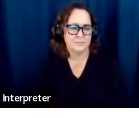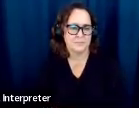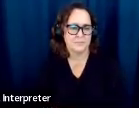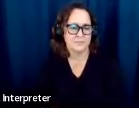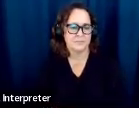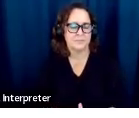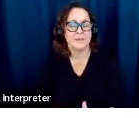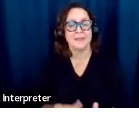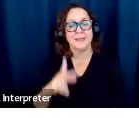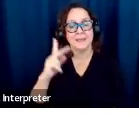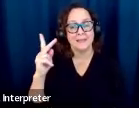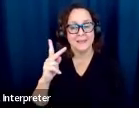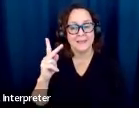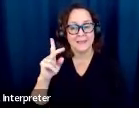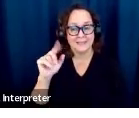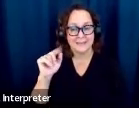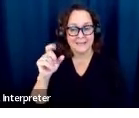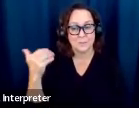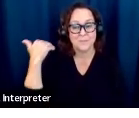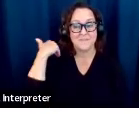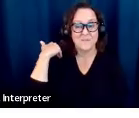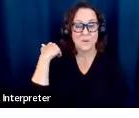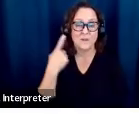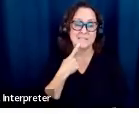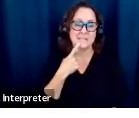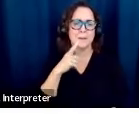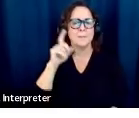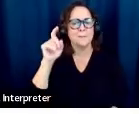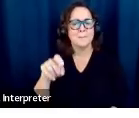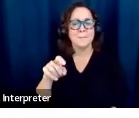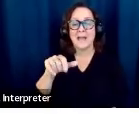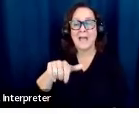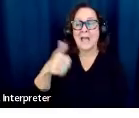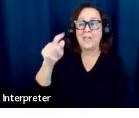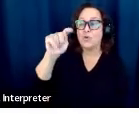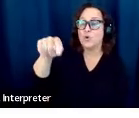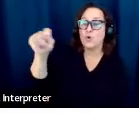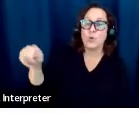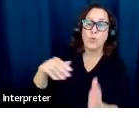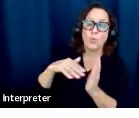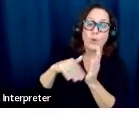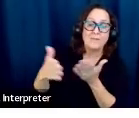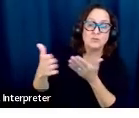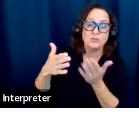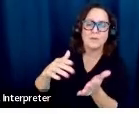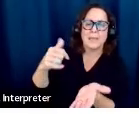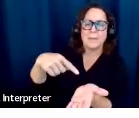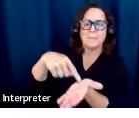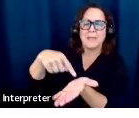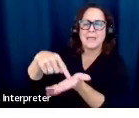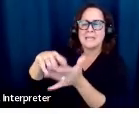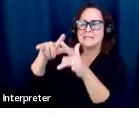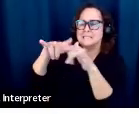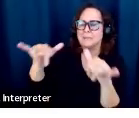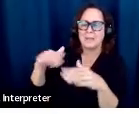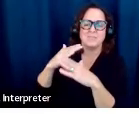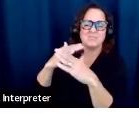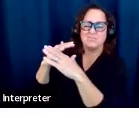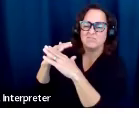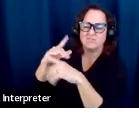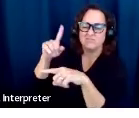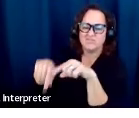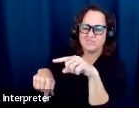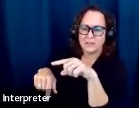KDADS has also removed a restriction that prevented other waiver services from being billed at the same time as individual employment support